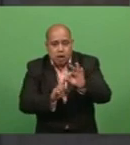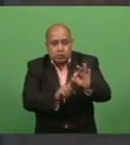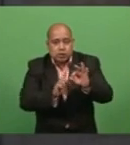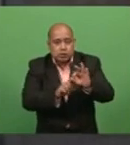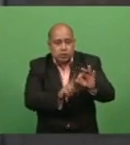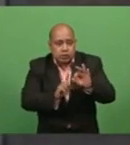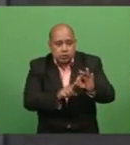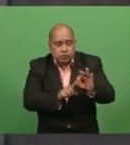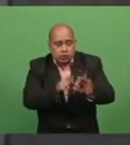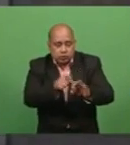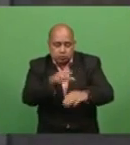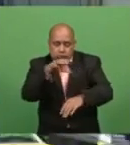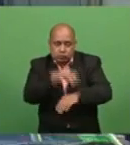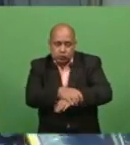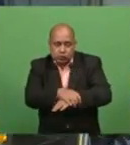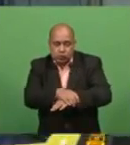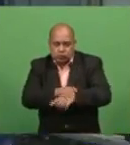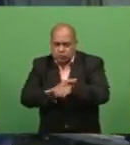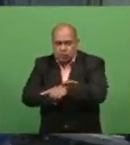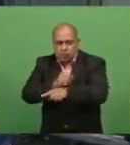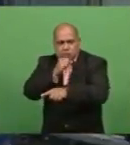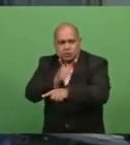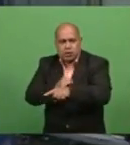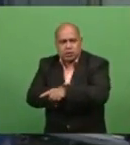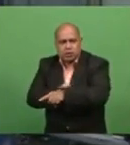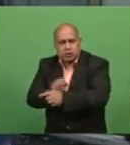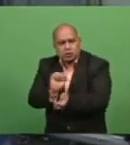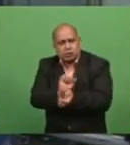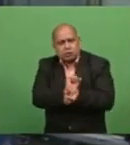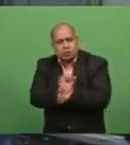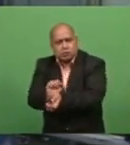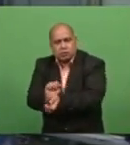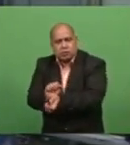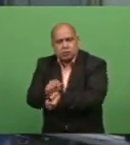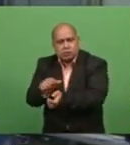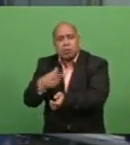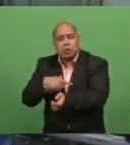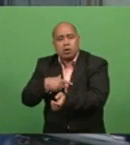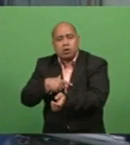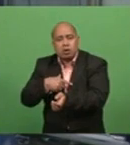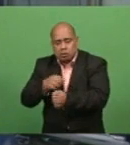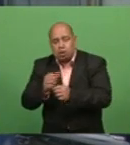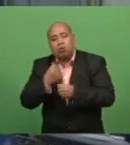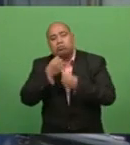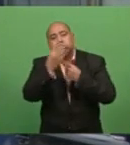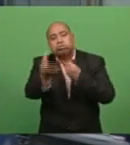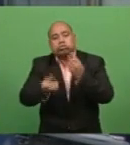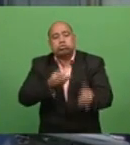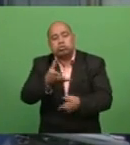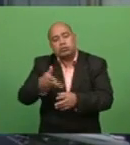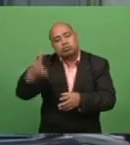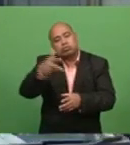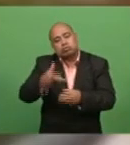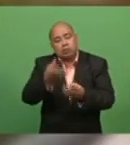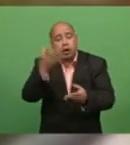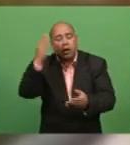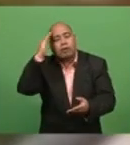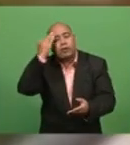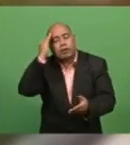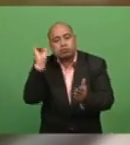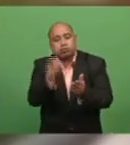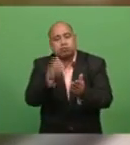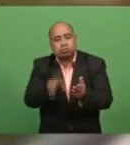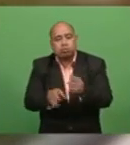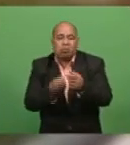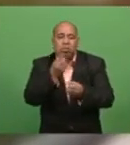that Tikonduandua was arrested in relation to a video he posted on Facebook regarding the alleged assault of a Nangia